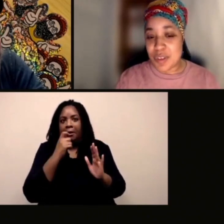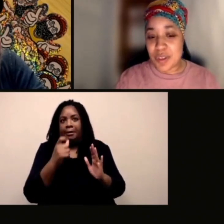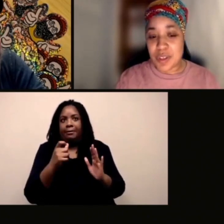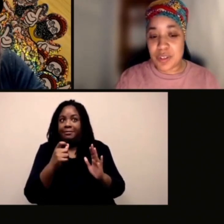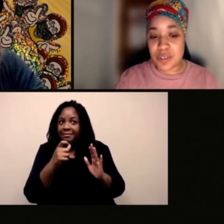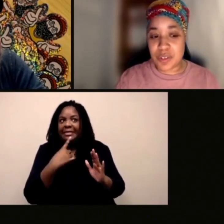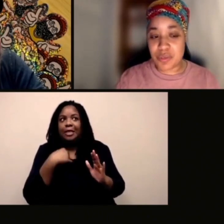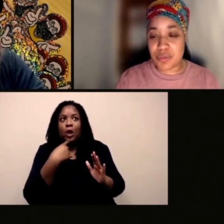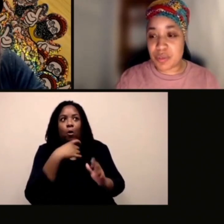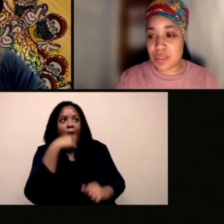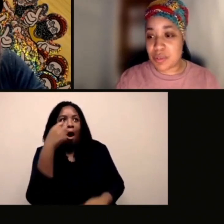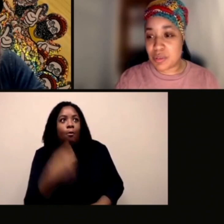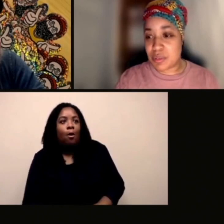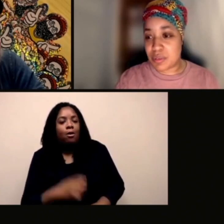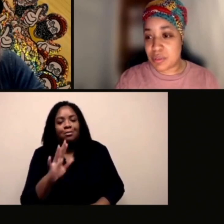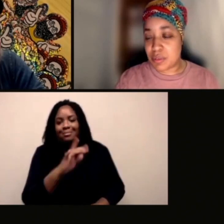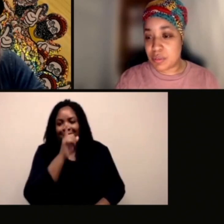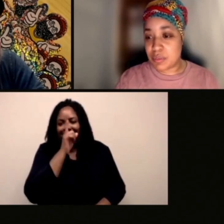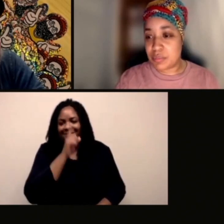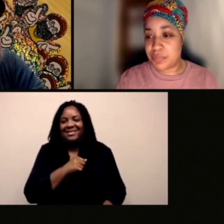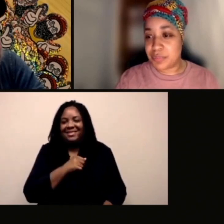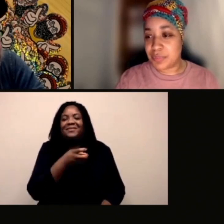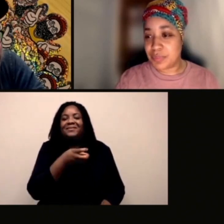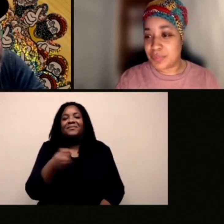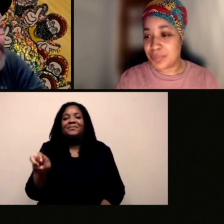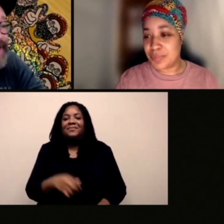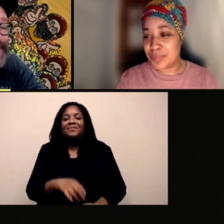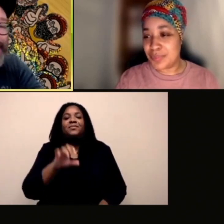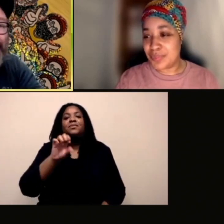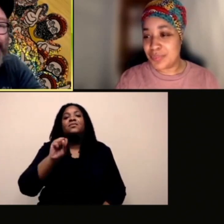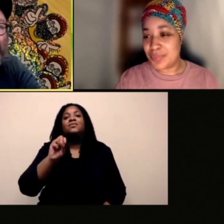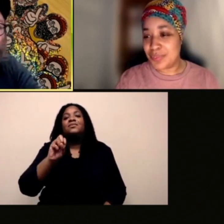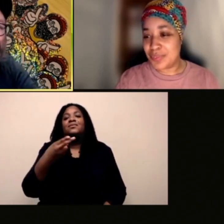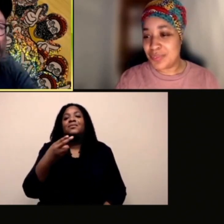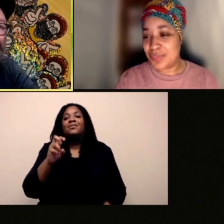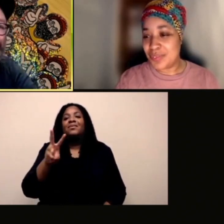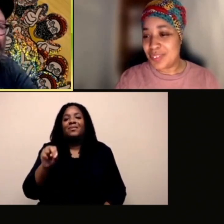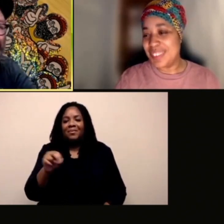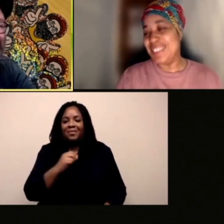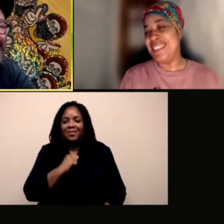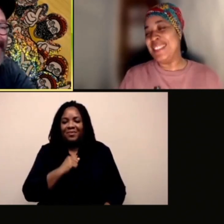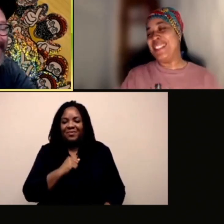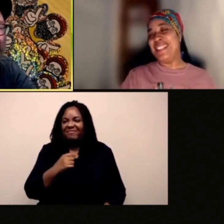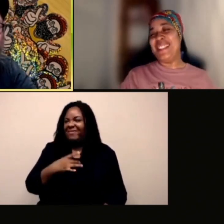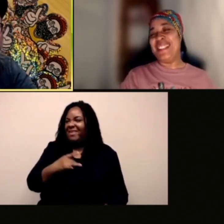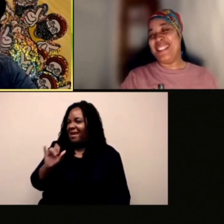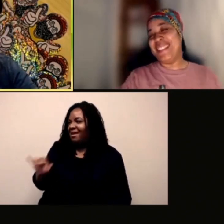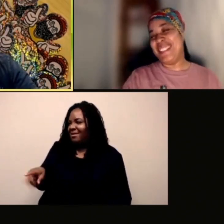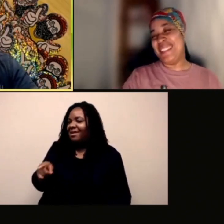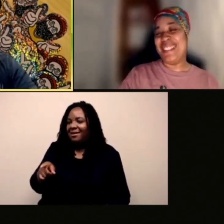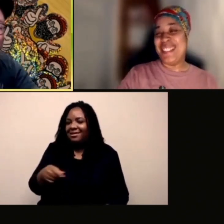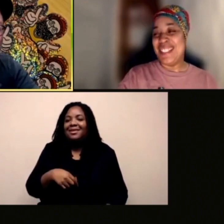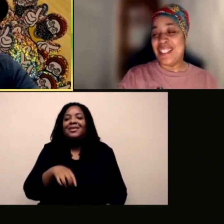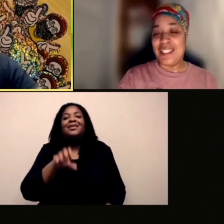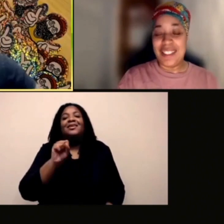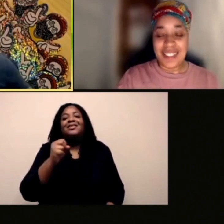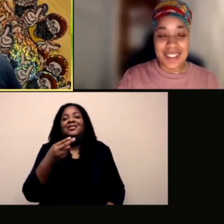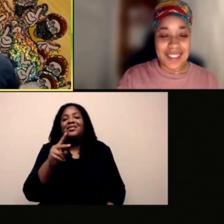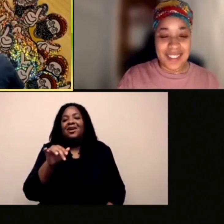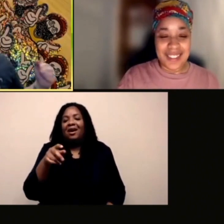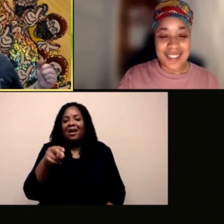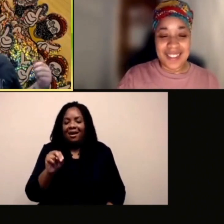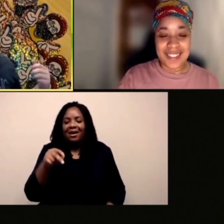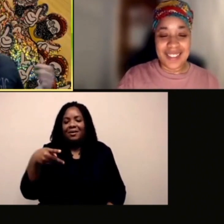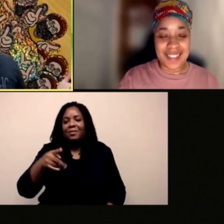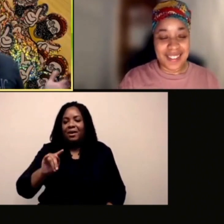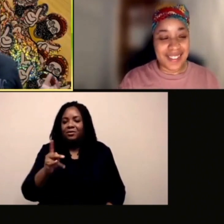there and hand that off. Shawn. I like that segue. I'm Shawn Patrick Higgins.